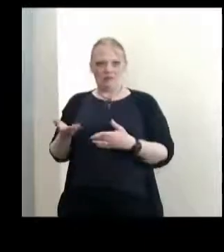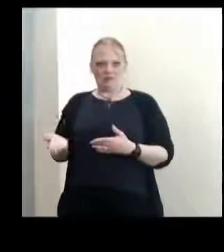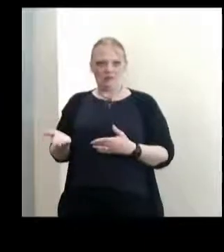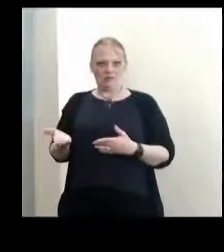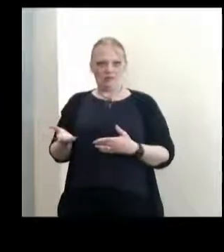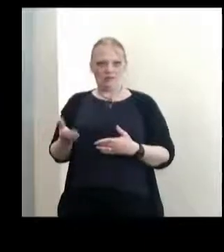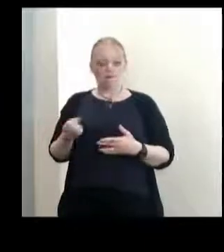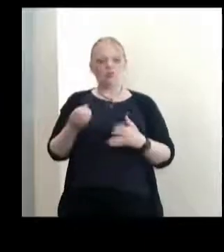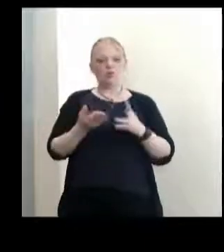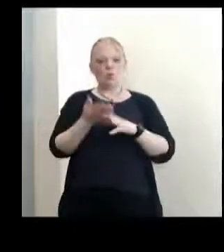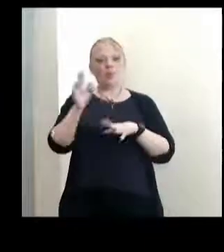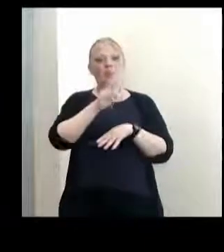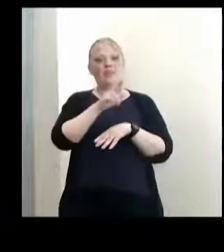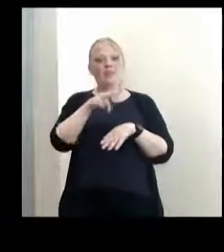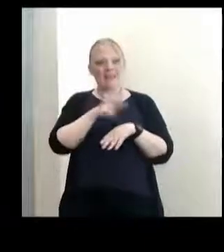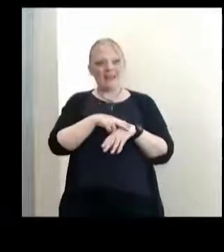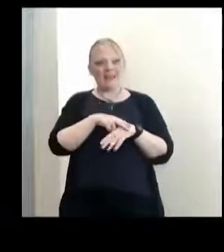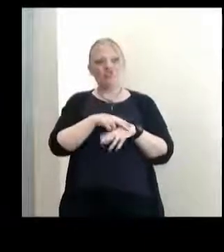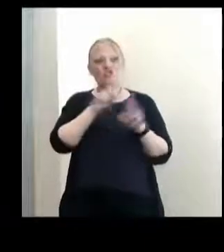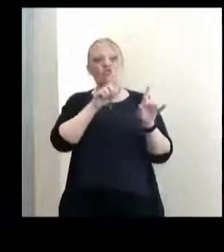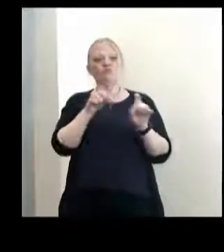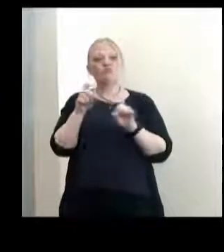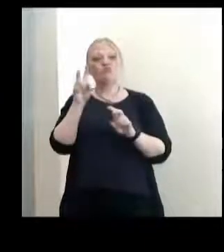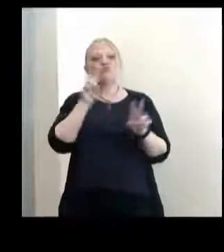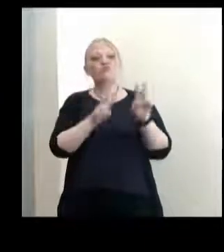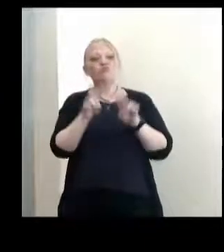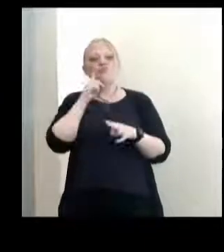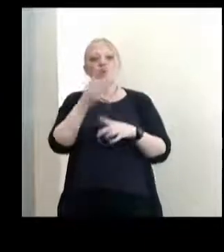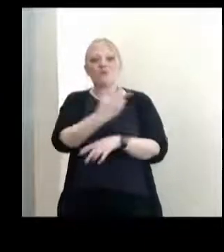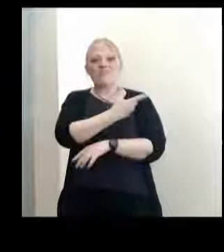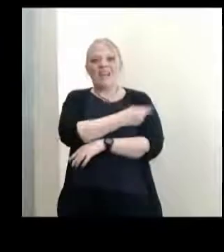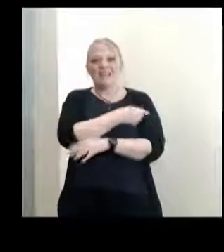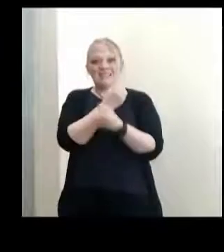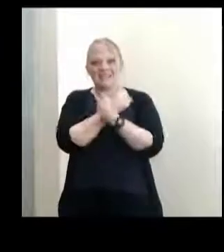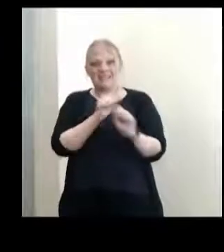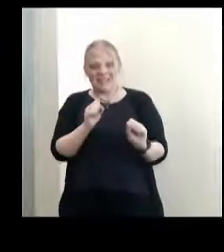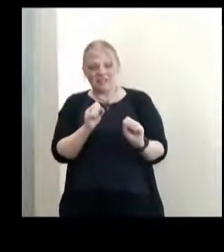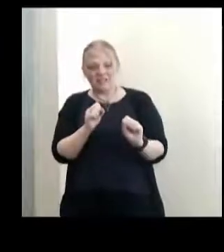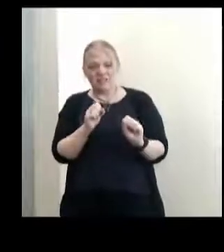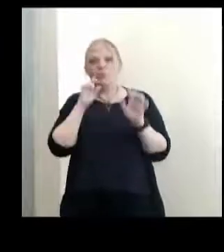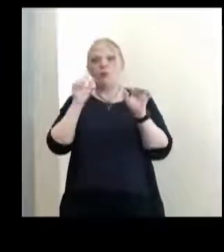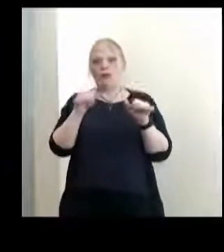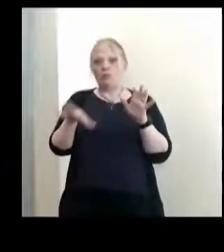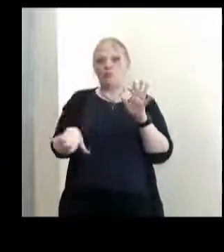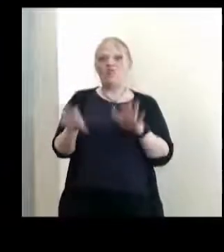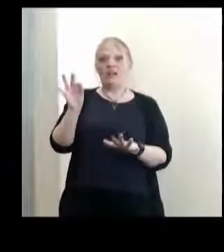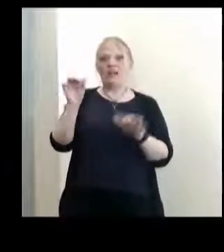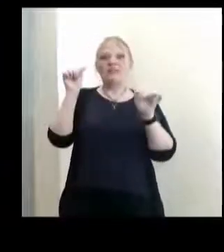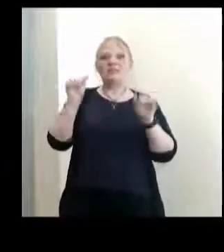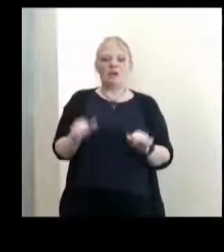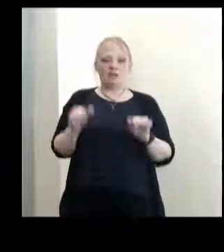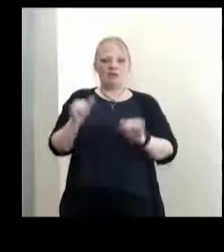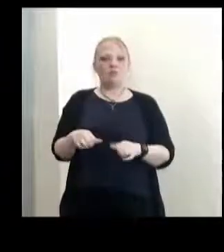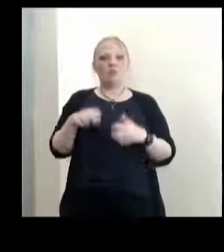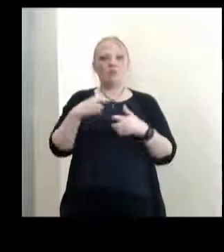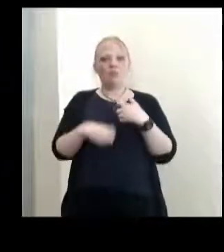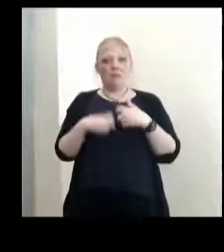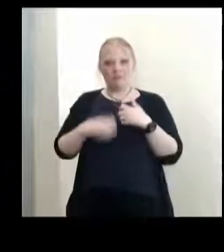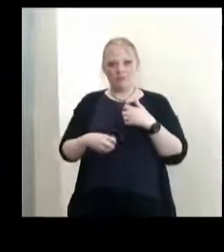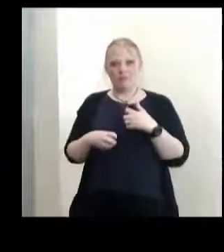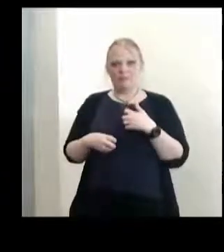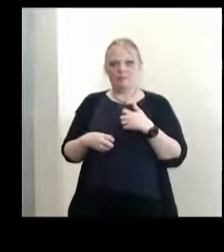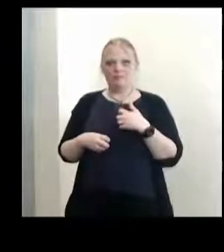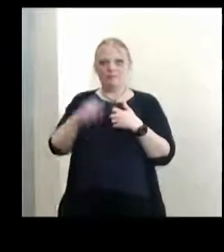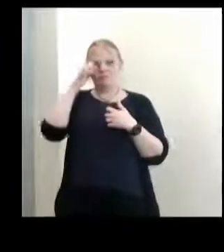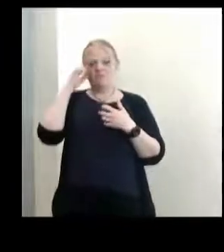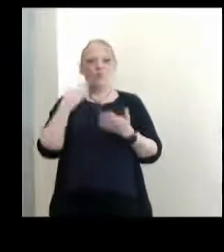our national surveillance system for vaccine safety, we were able to find this as a possible problem. And so that shows that